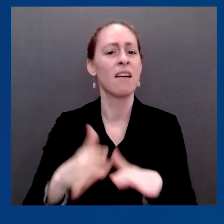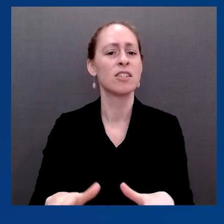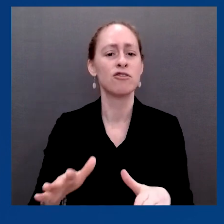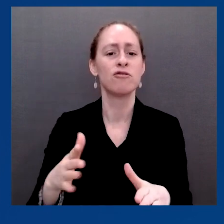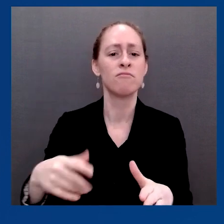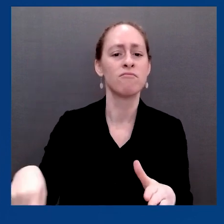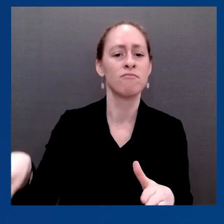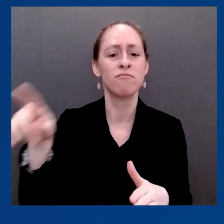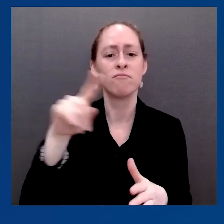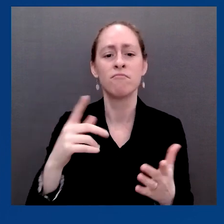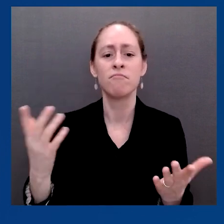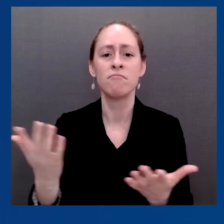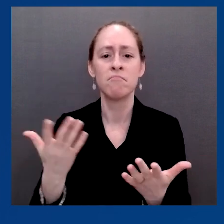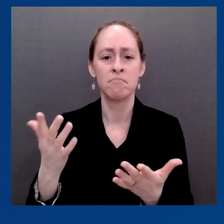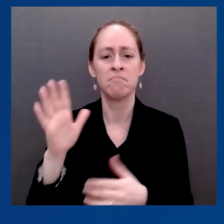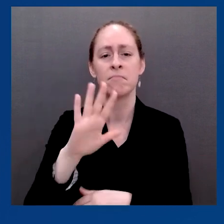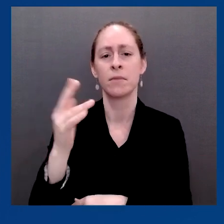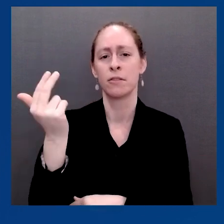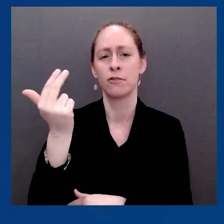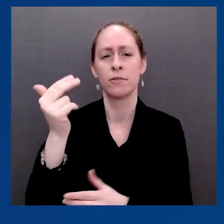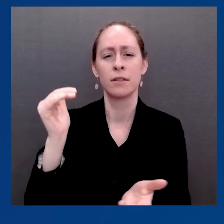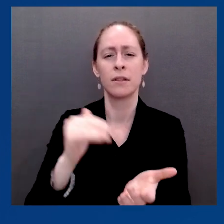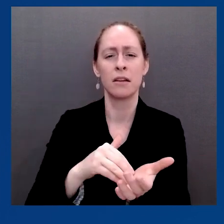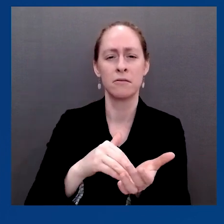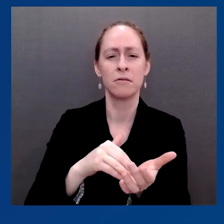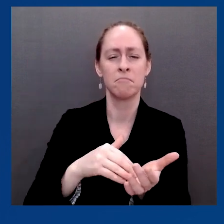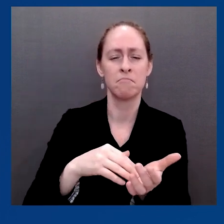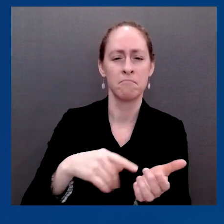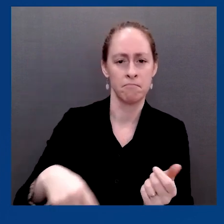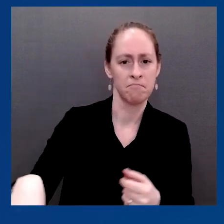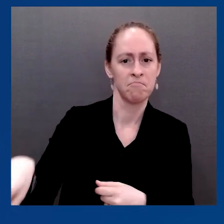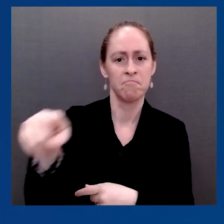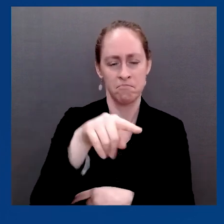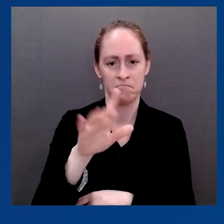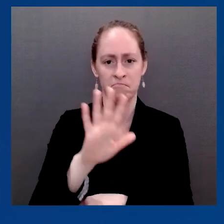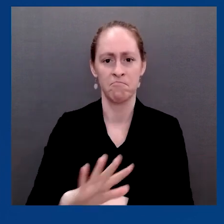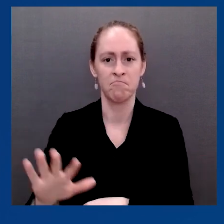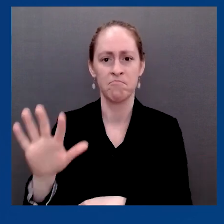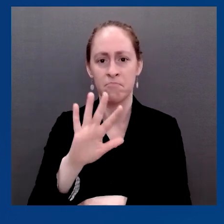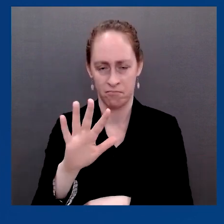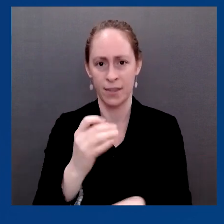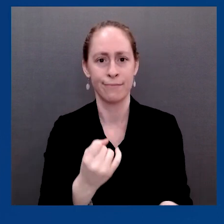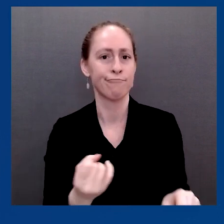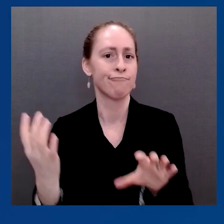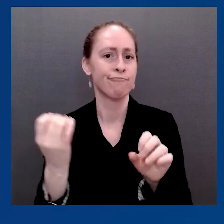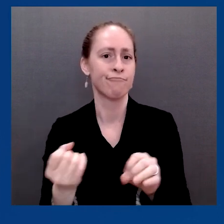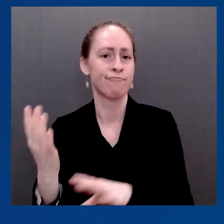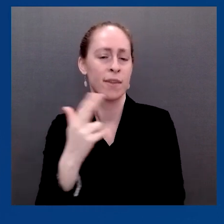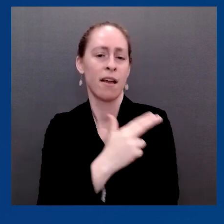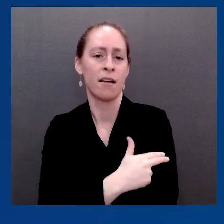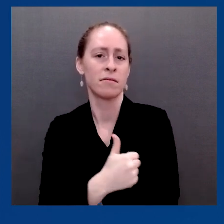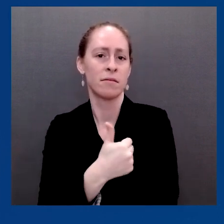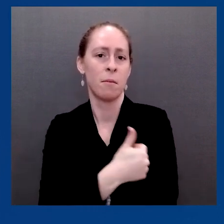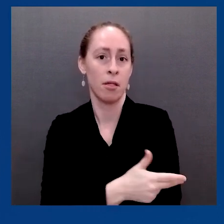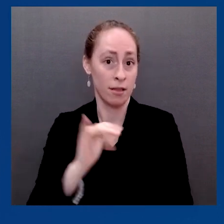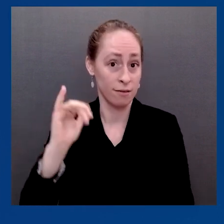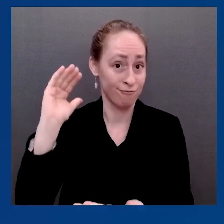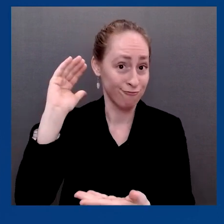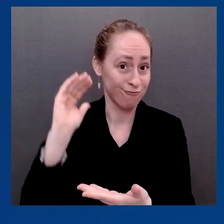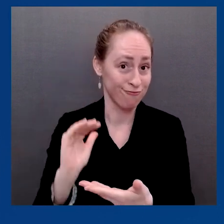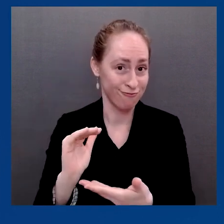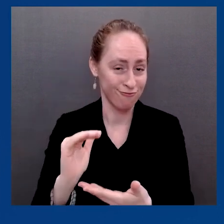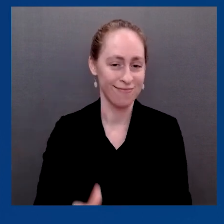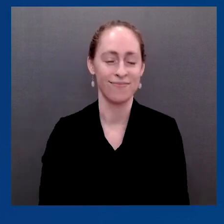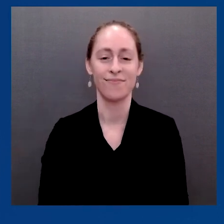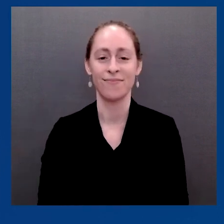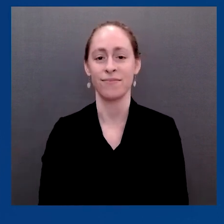a decrease of about 25% over the previous period. And a 7-day average of daily deaths are at about 2,400